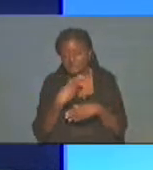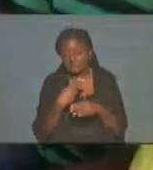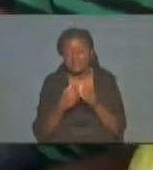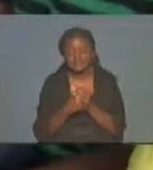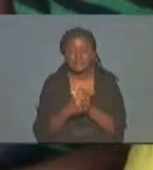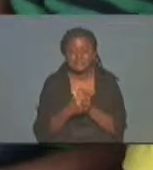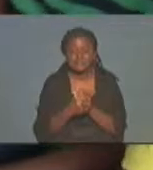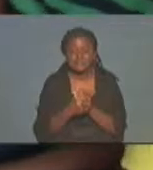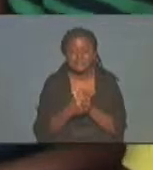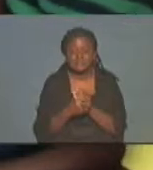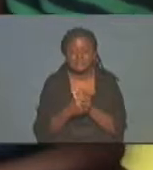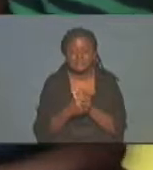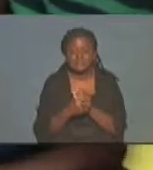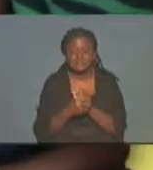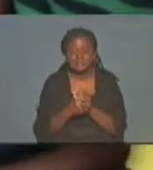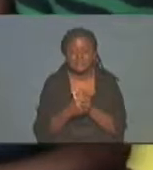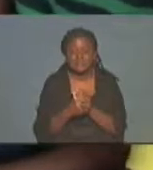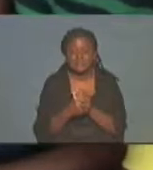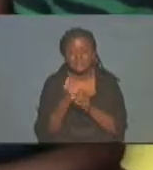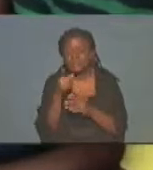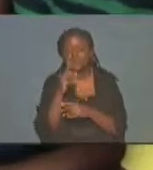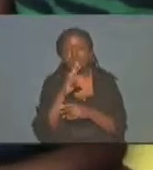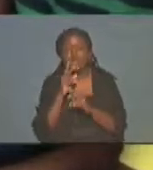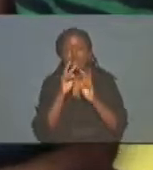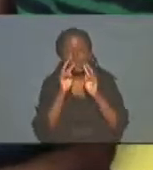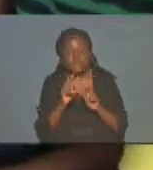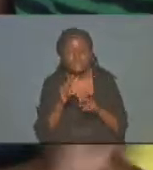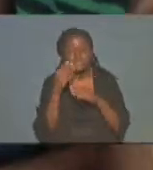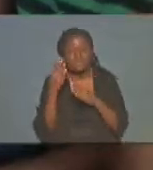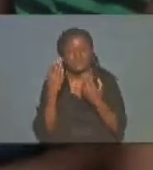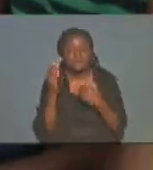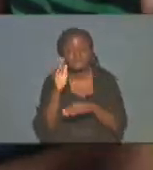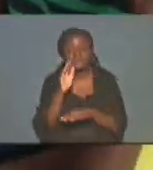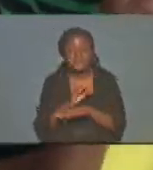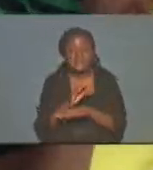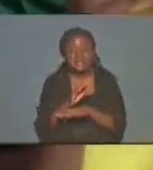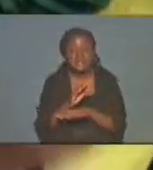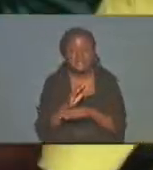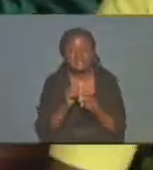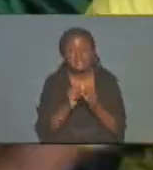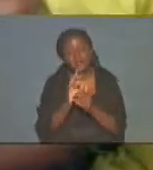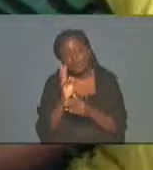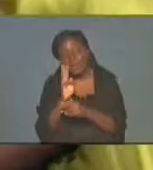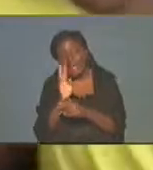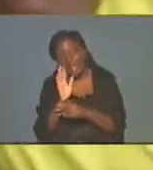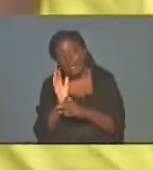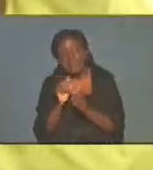You're watching the Bahamas Tonight.